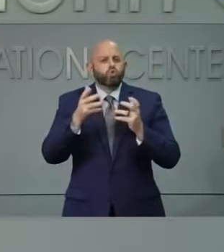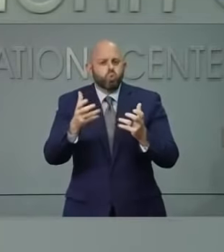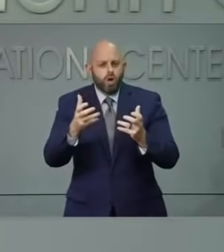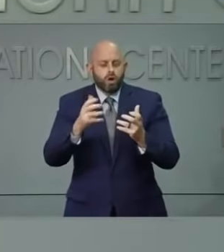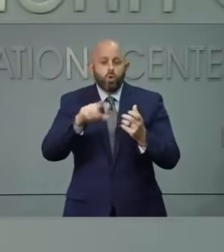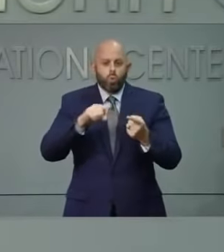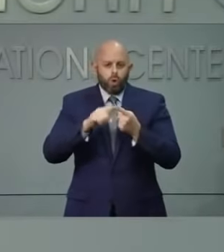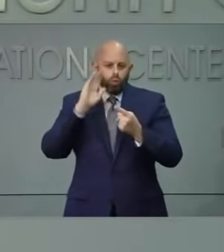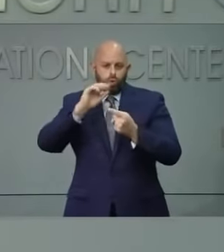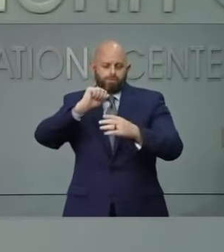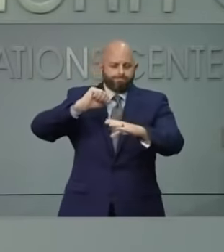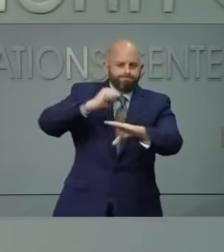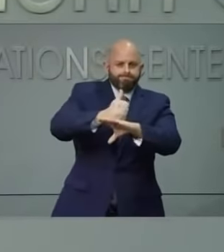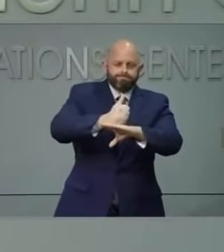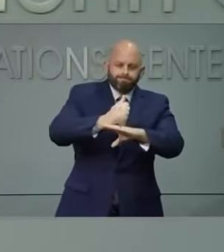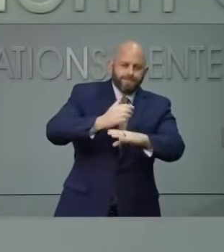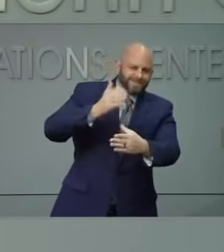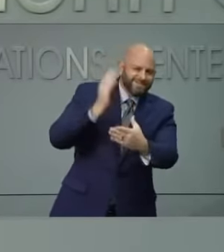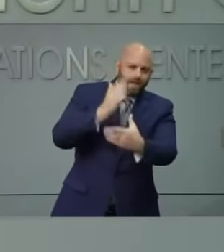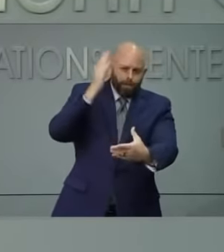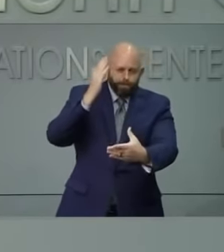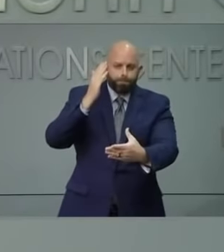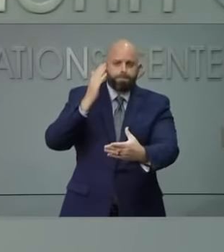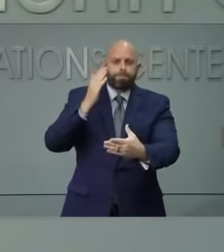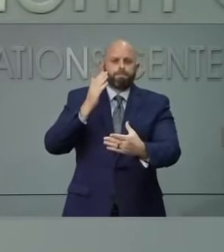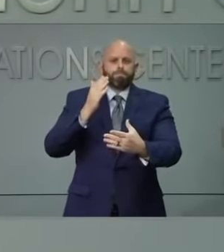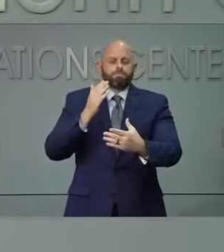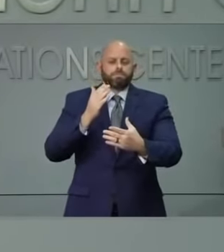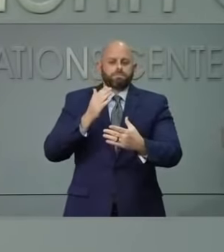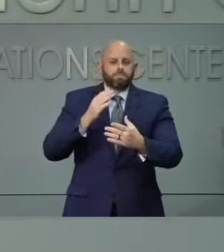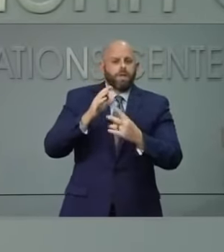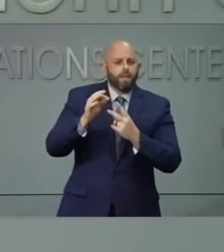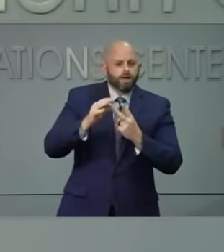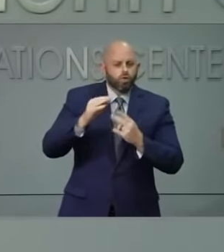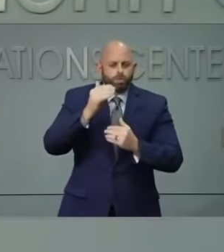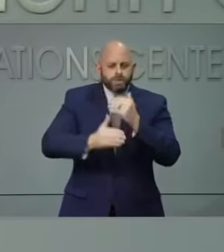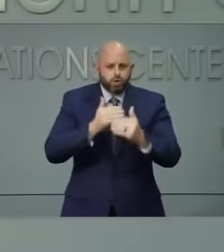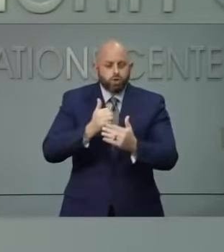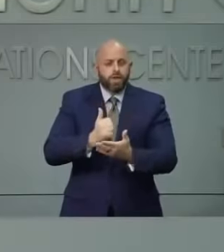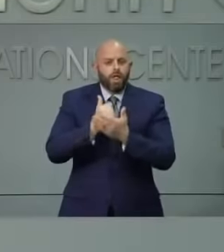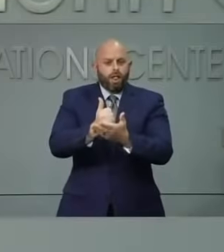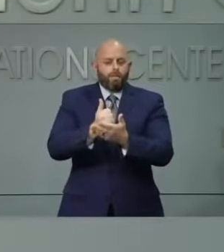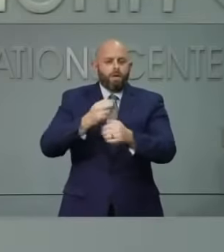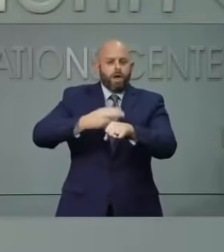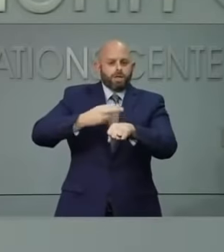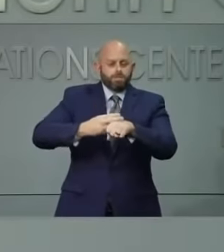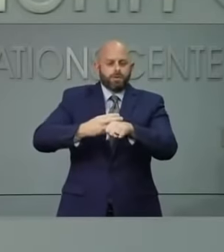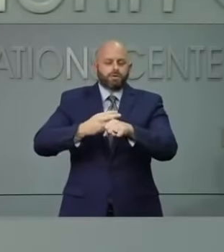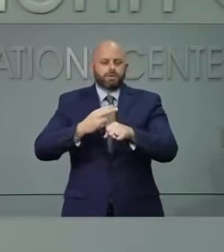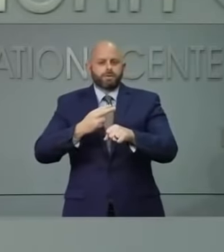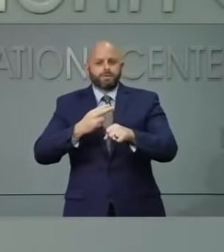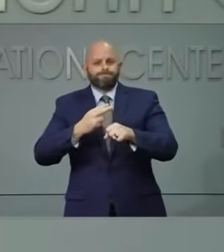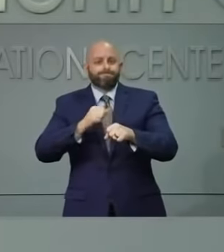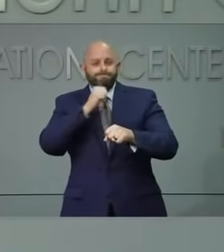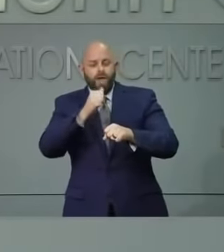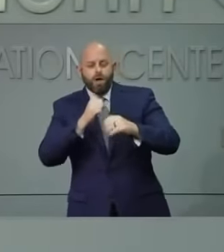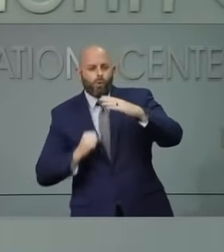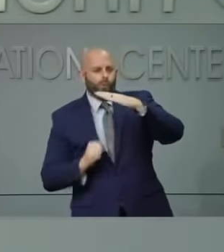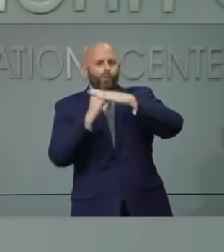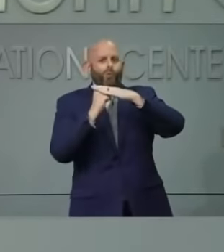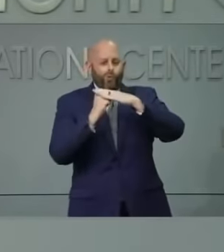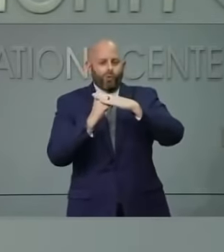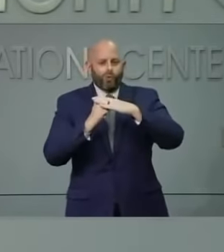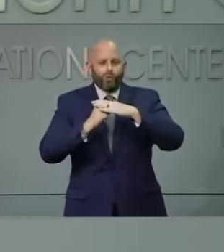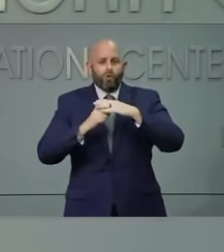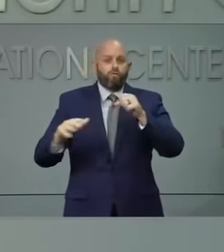stricter measures to prevent hospitals from reaching capacity? I appreciate that, and we're grateful for this report from Duke